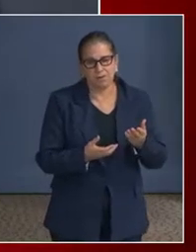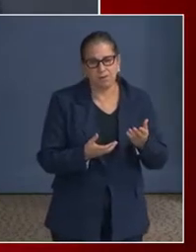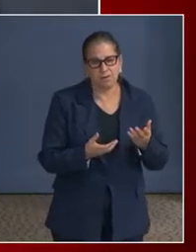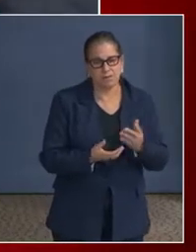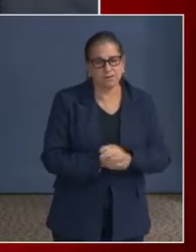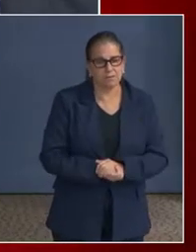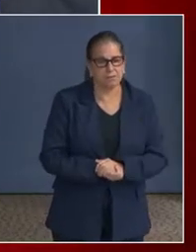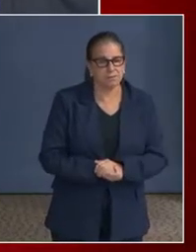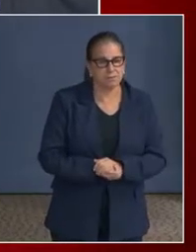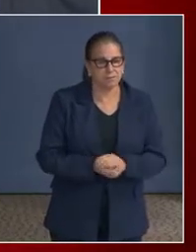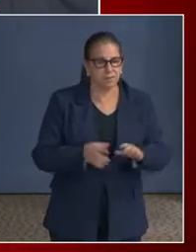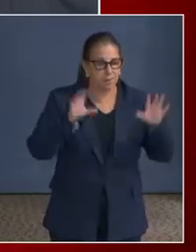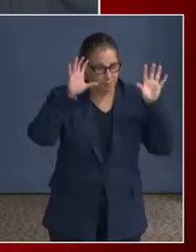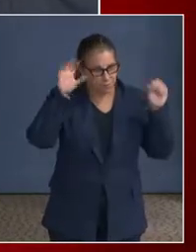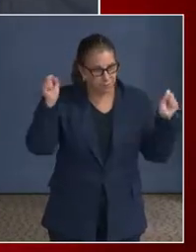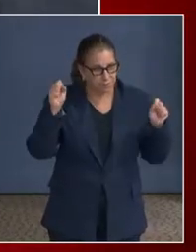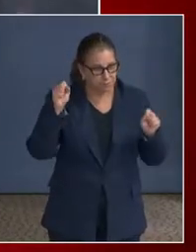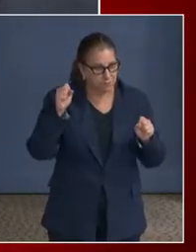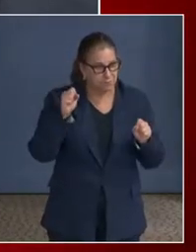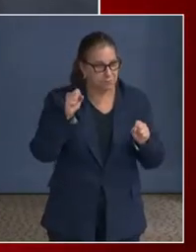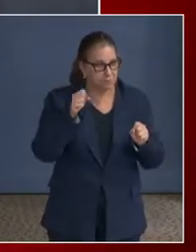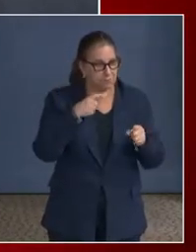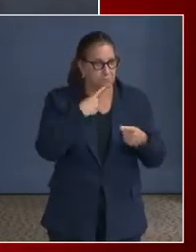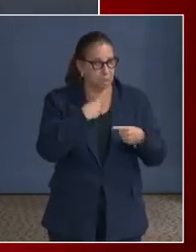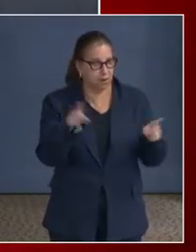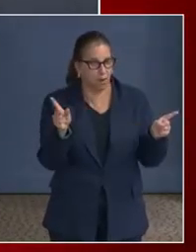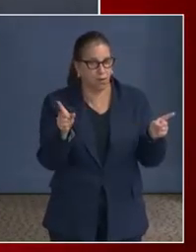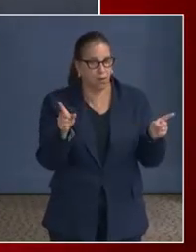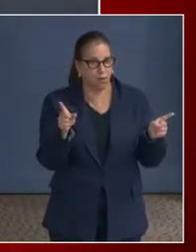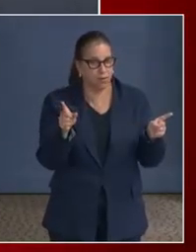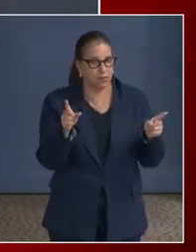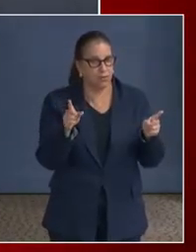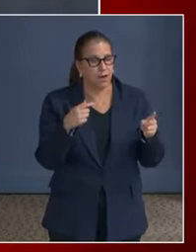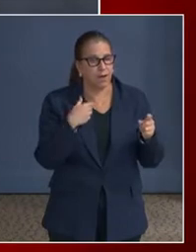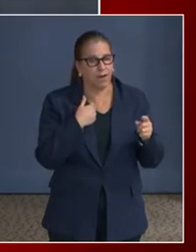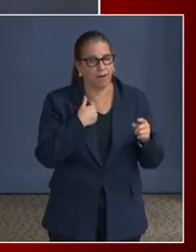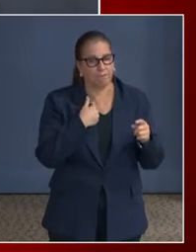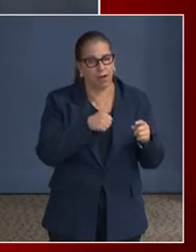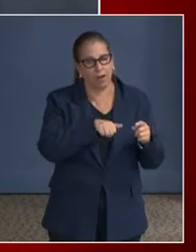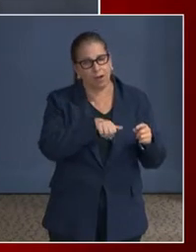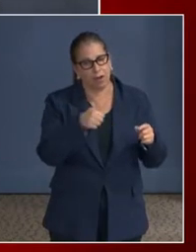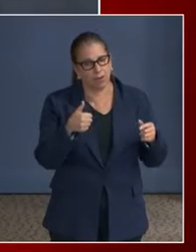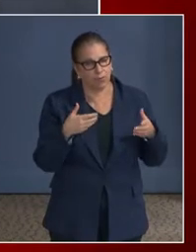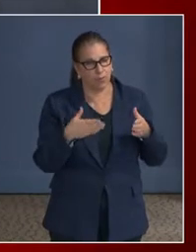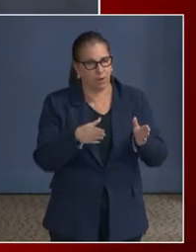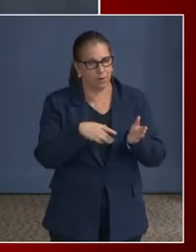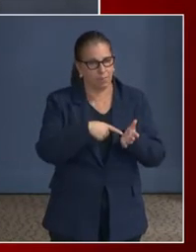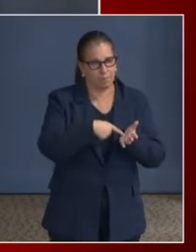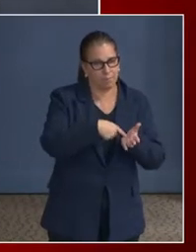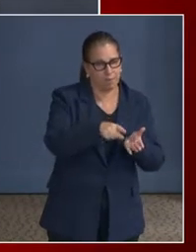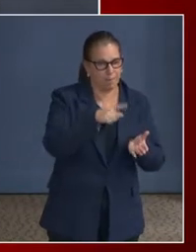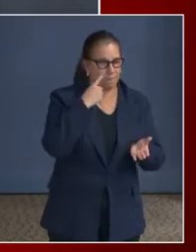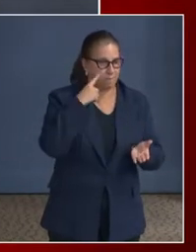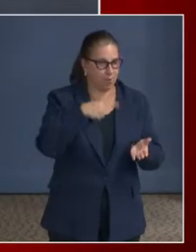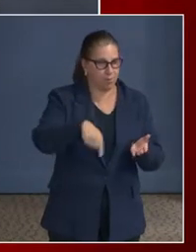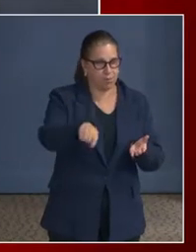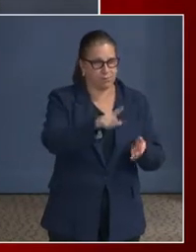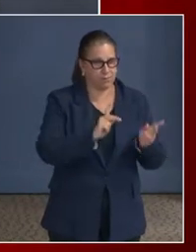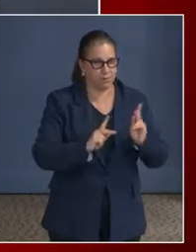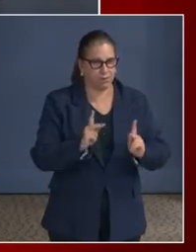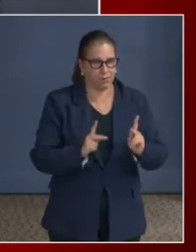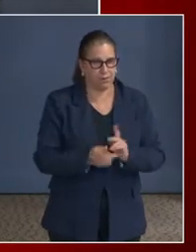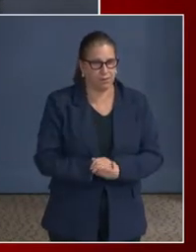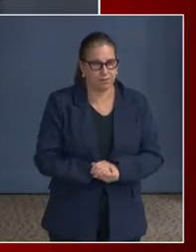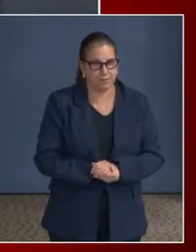you know, announced a different way to pay for the additional